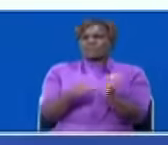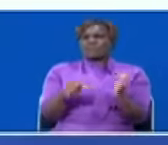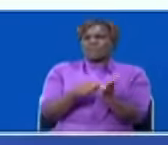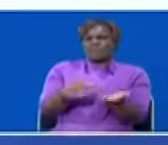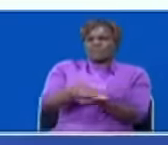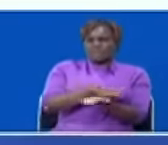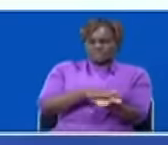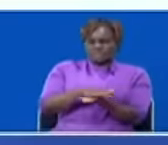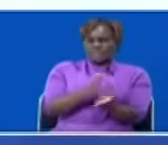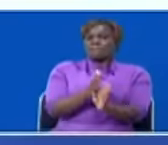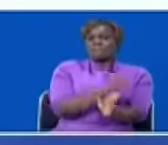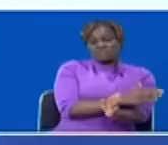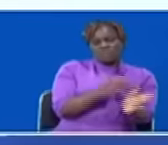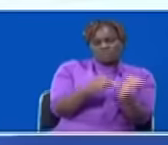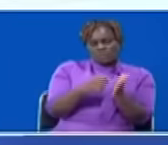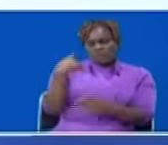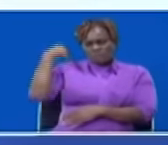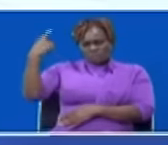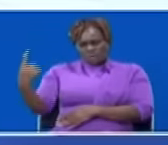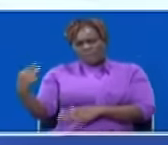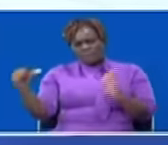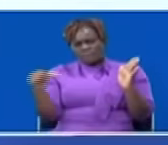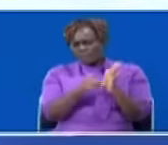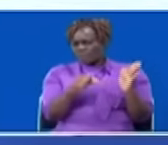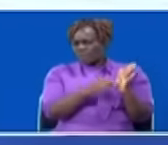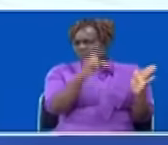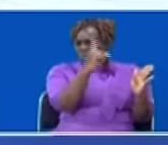basically three issues. Mm-hmm. One is the issue of